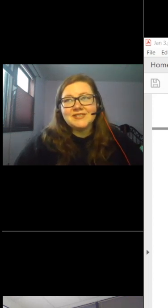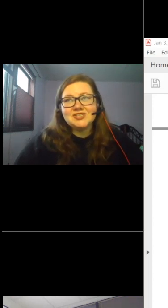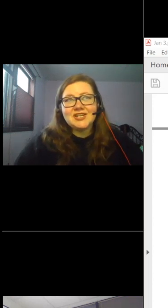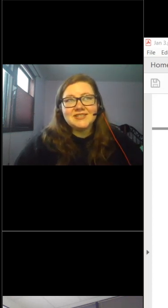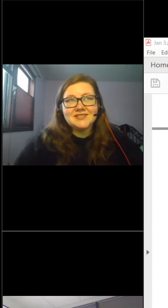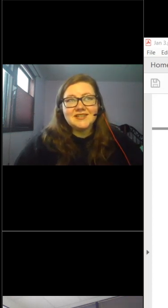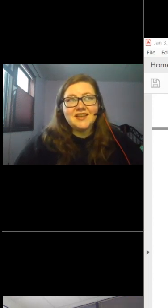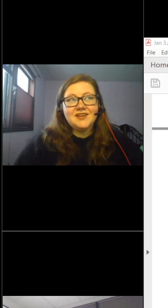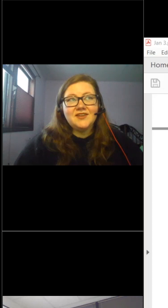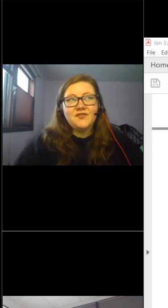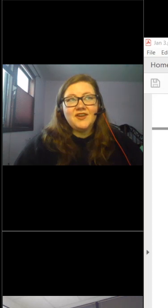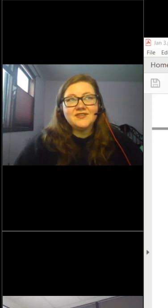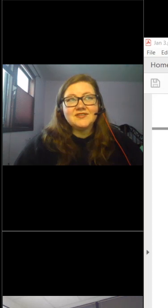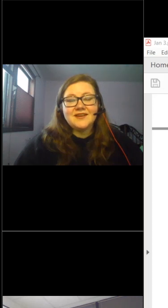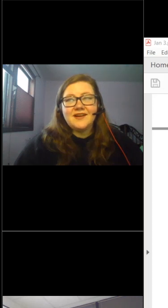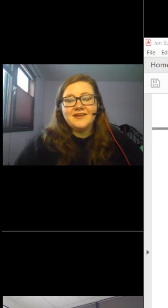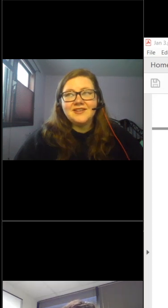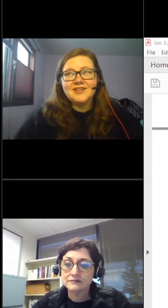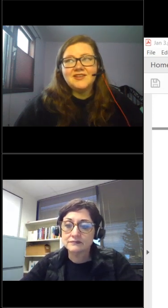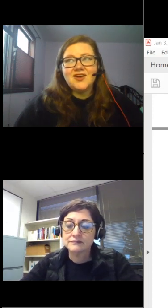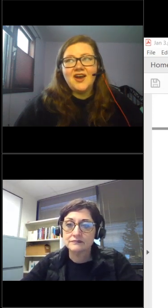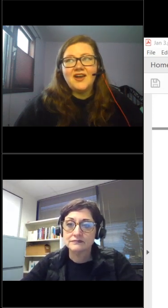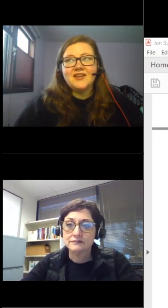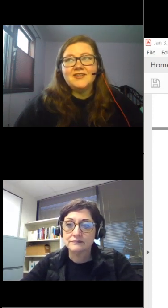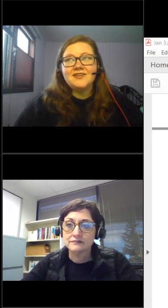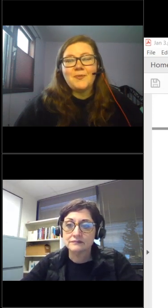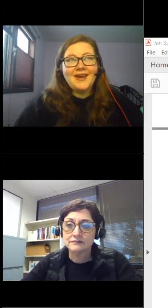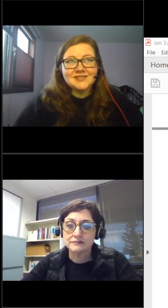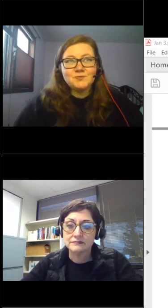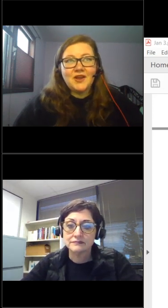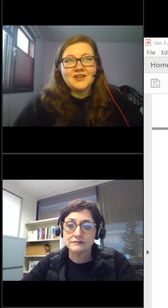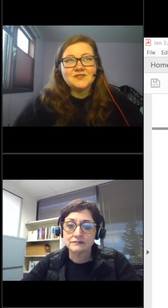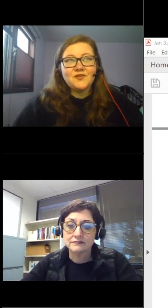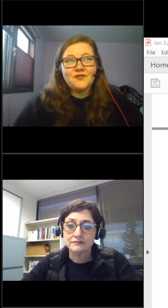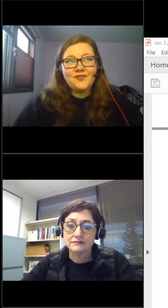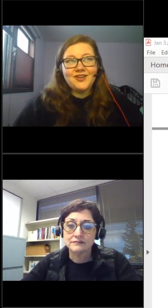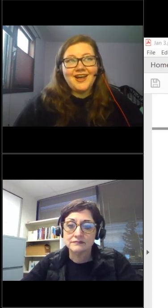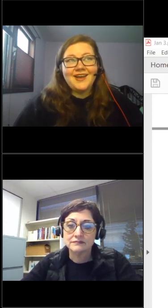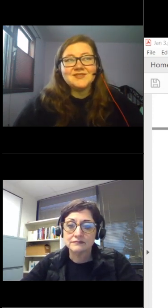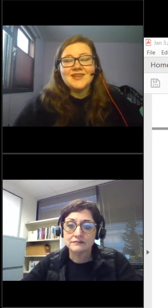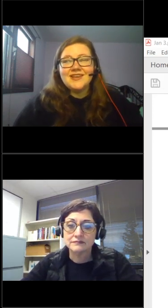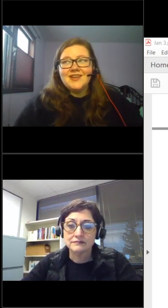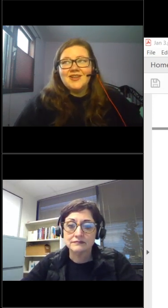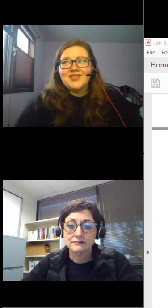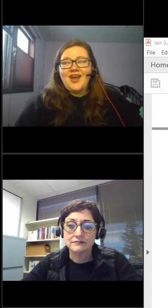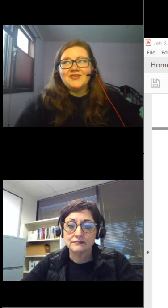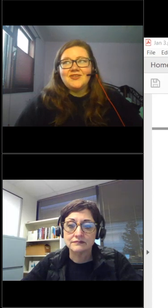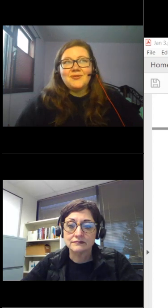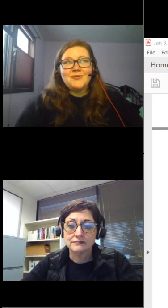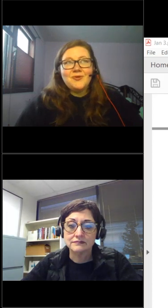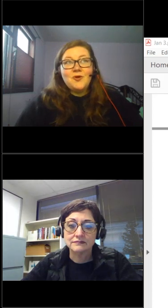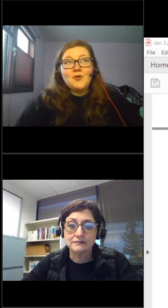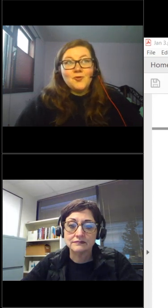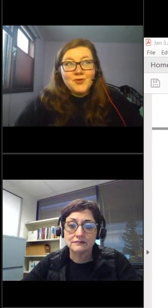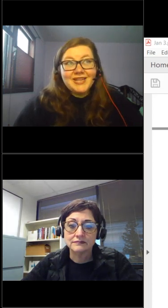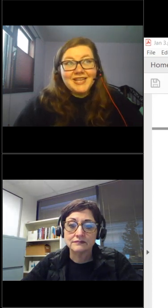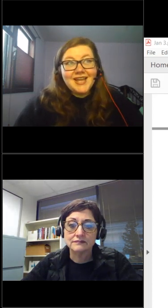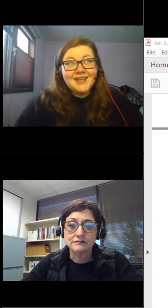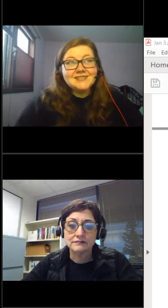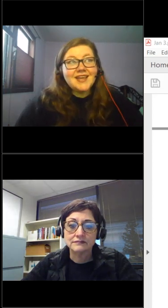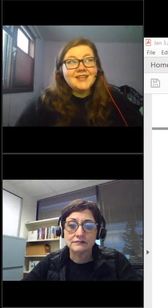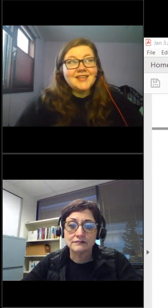always interested in if there's anything that in your past experience for full lives that you